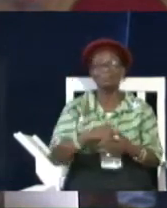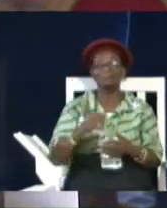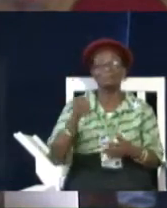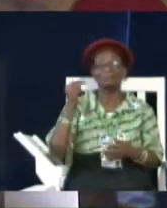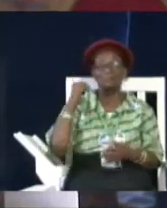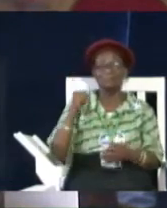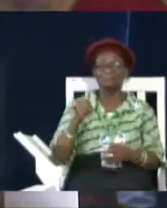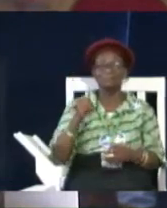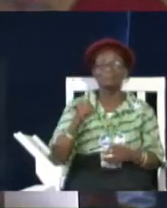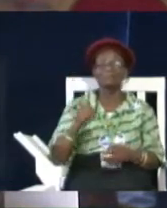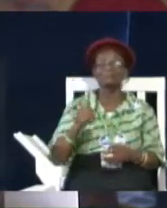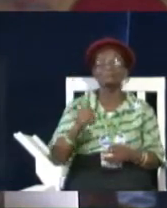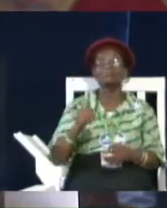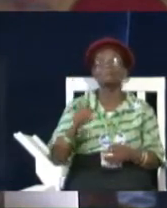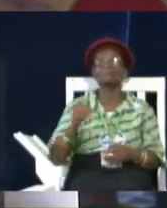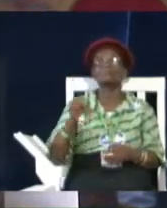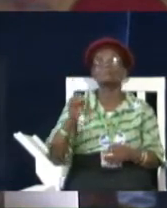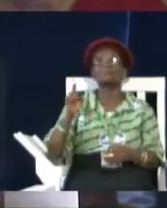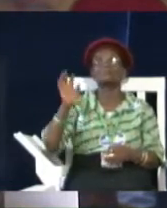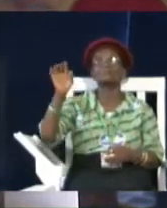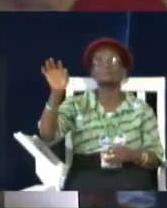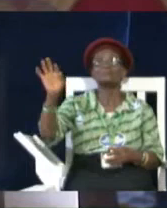We went to